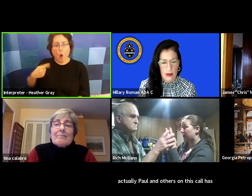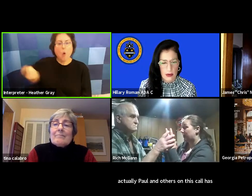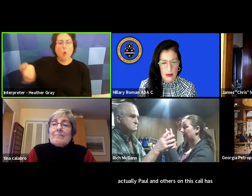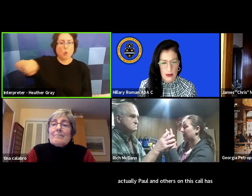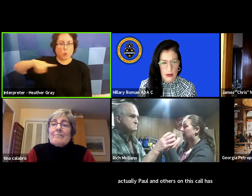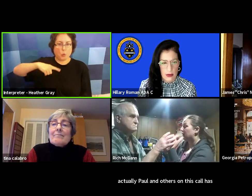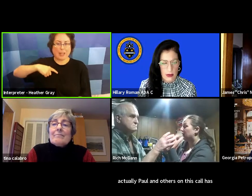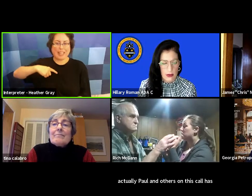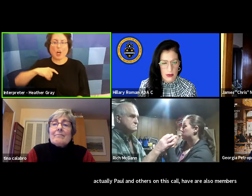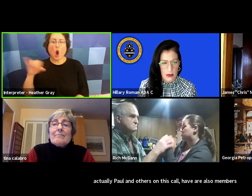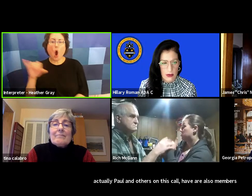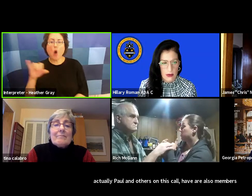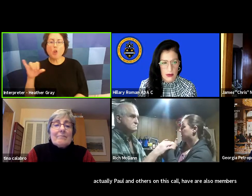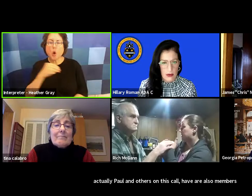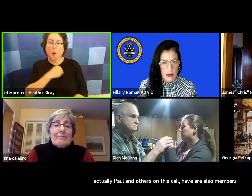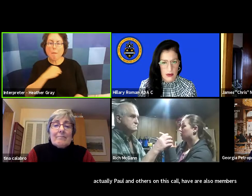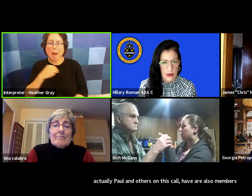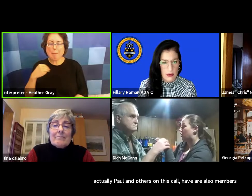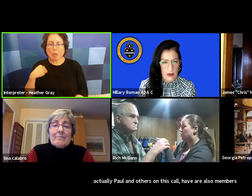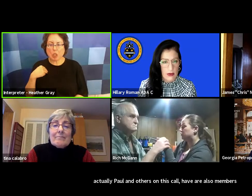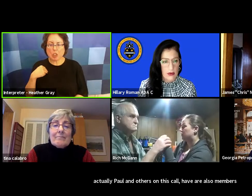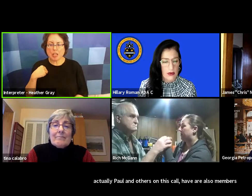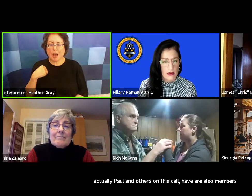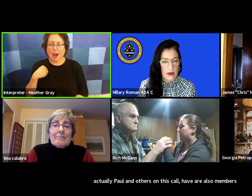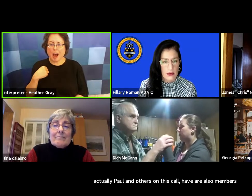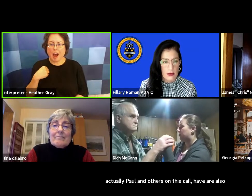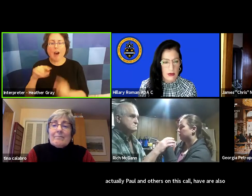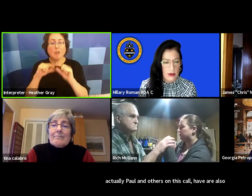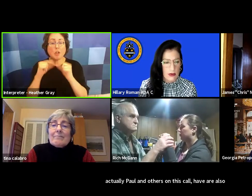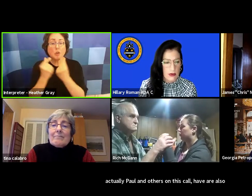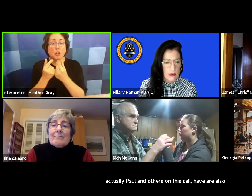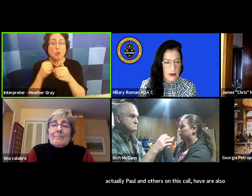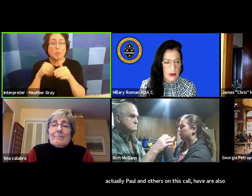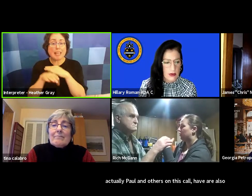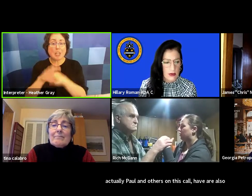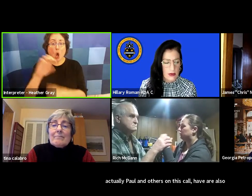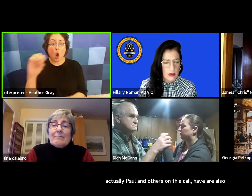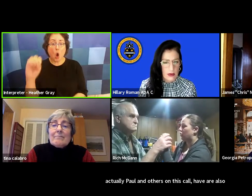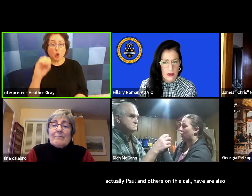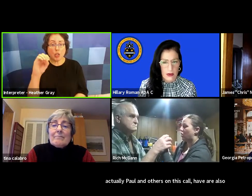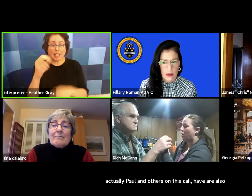are also members of a stakeholder group in Oakland called Oakland for All,